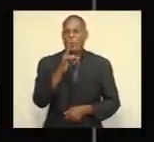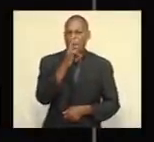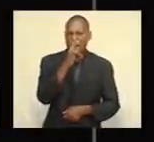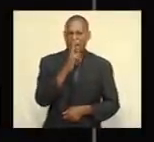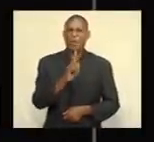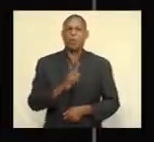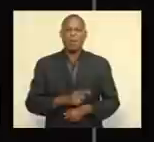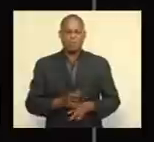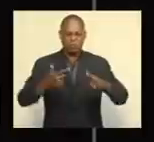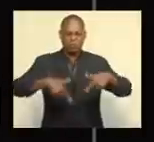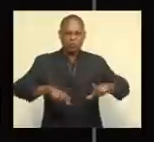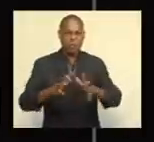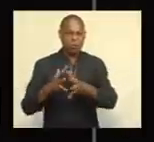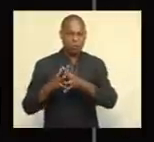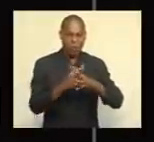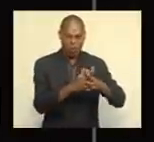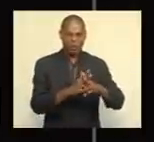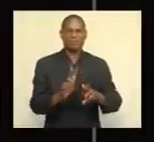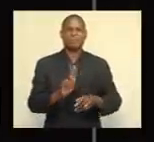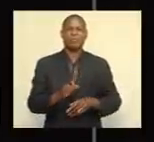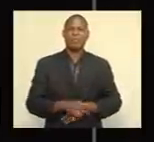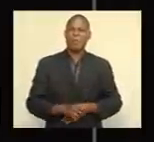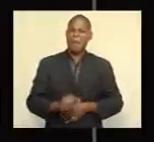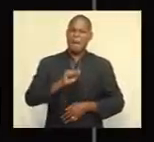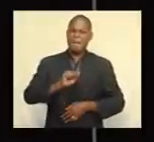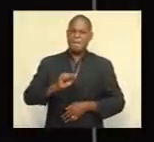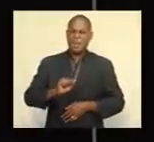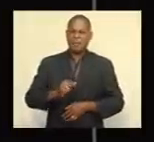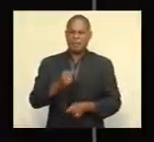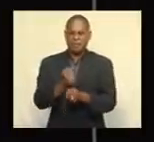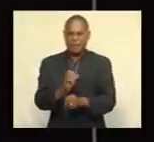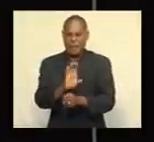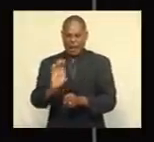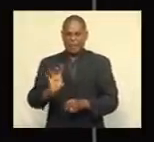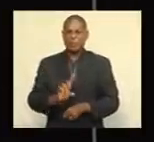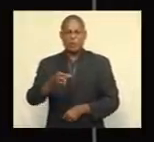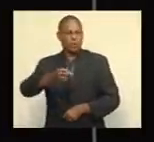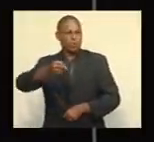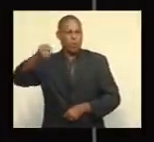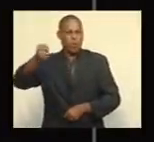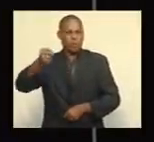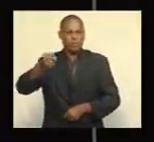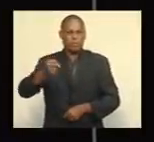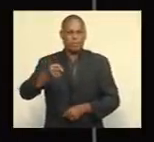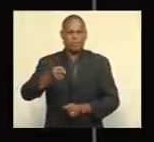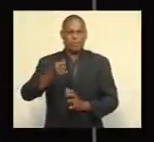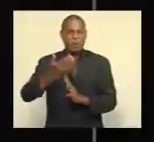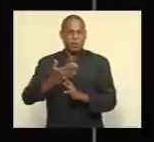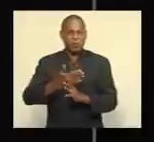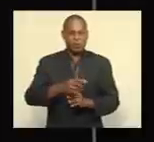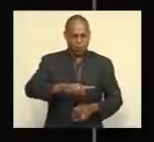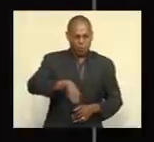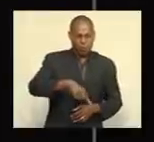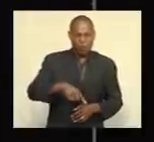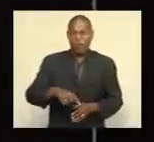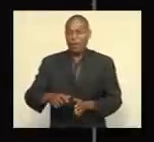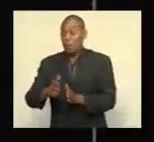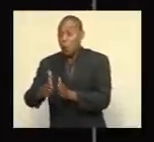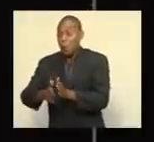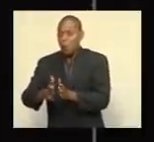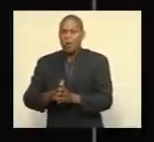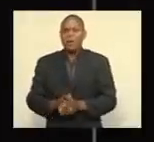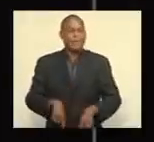away this morning after bus companies halted operations between Suva and Lautoka. The companies say they are following the government